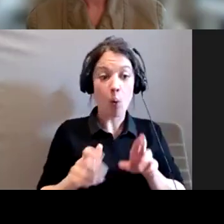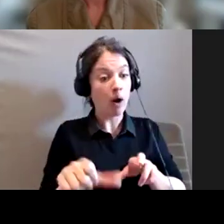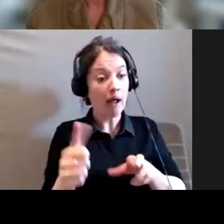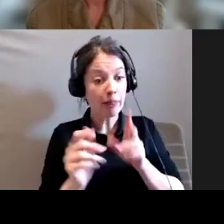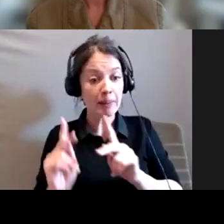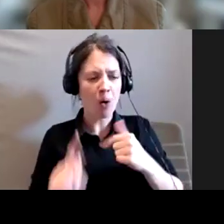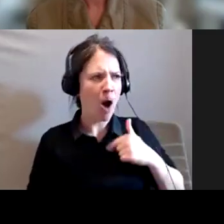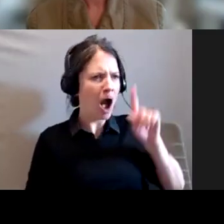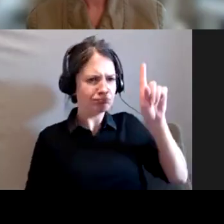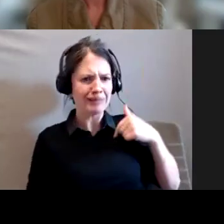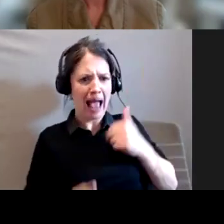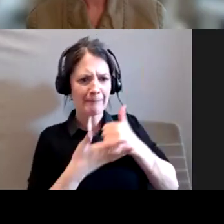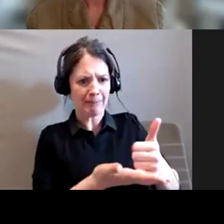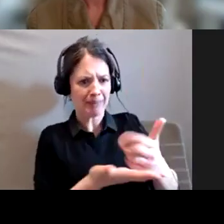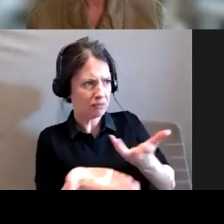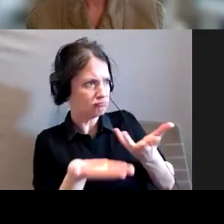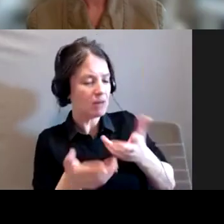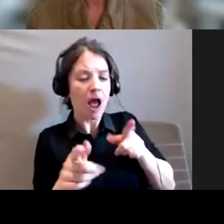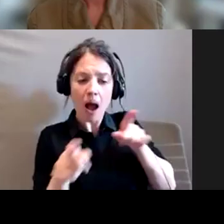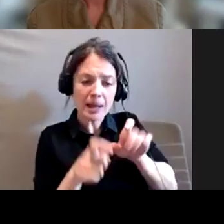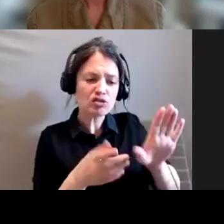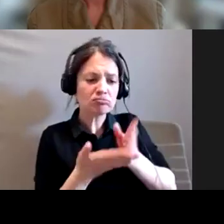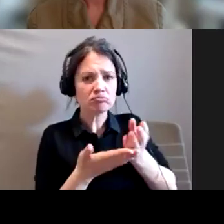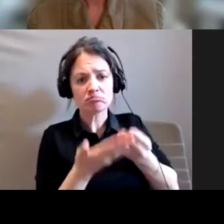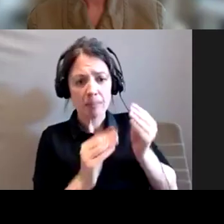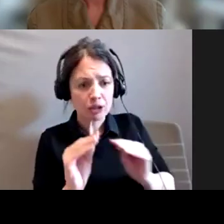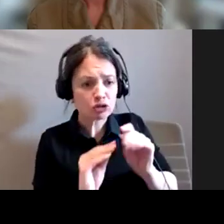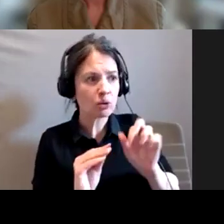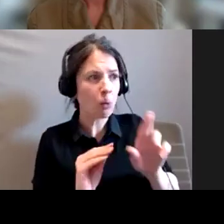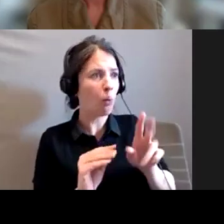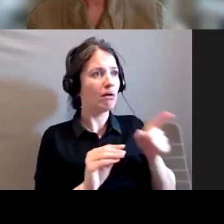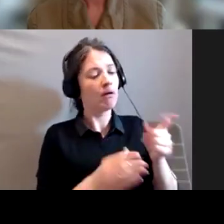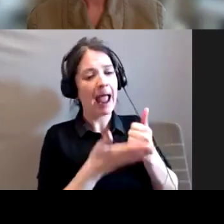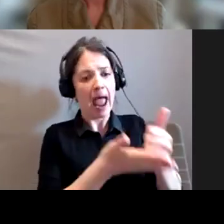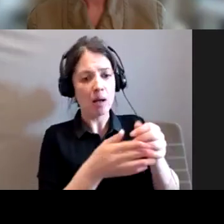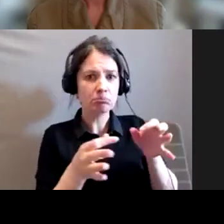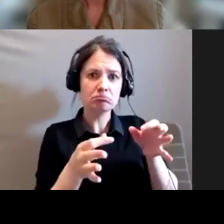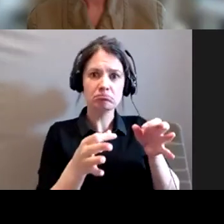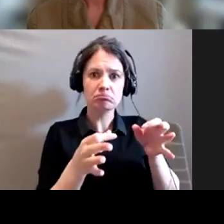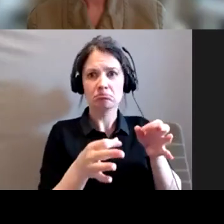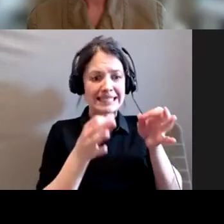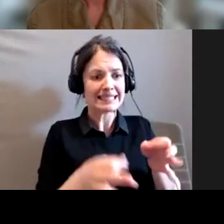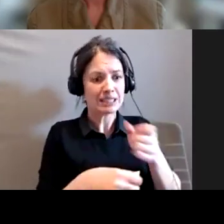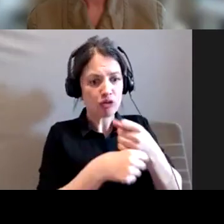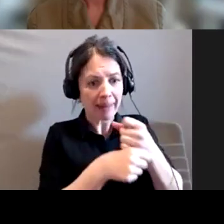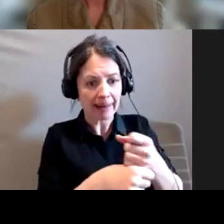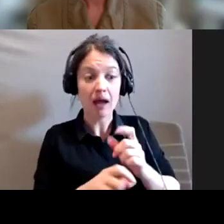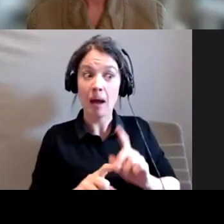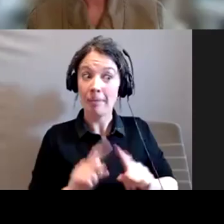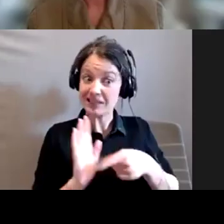managing finances or supporting the decision making, while sometimes in the reality, the older adult may